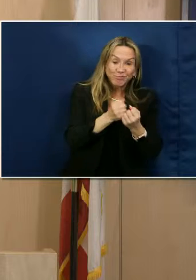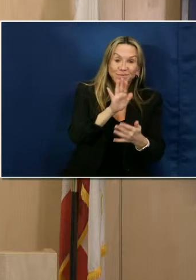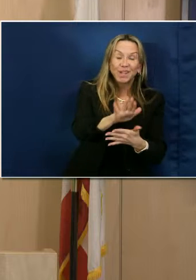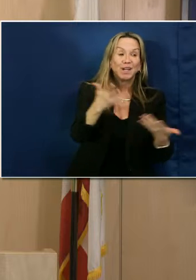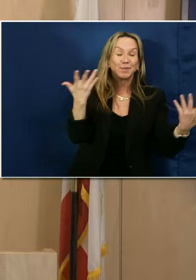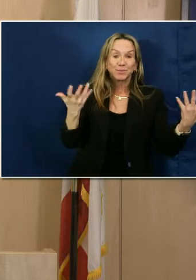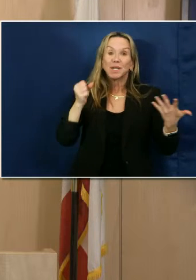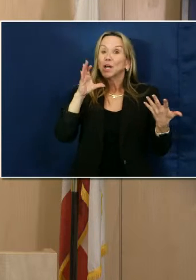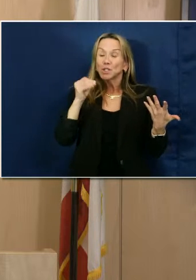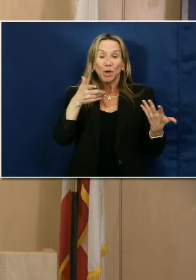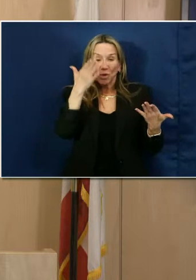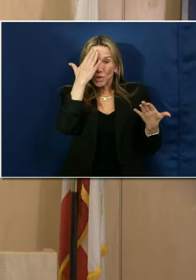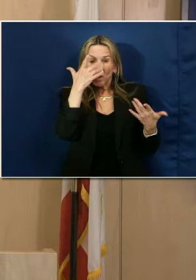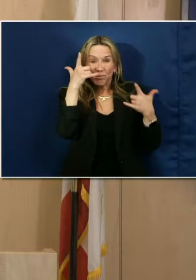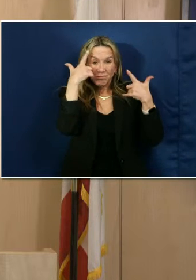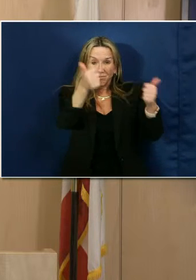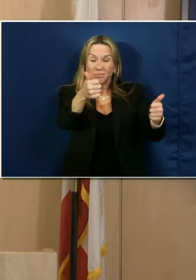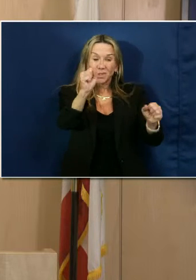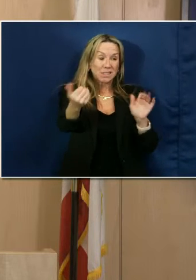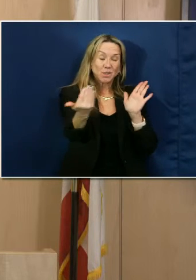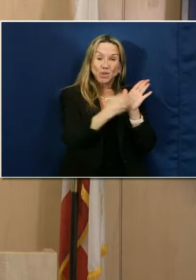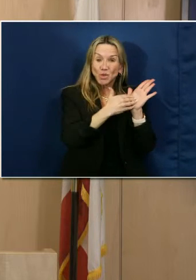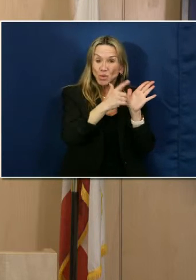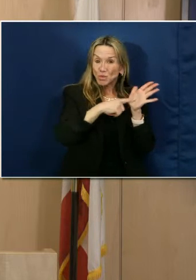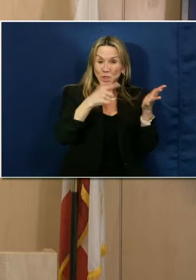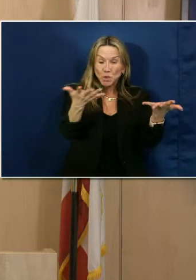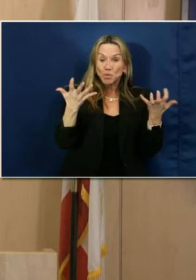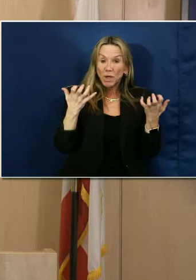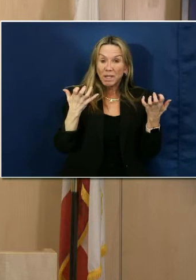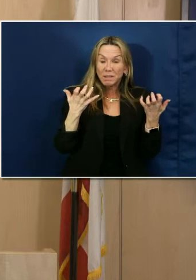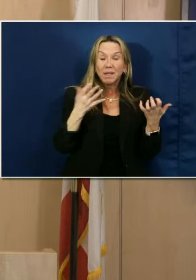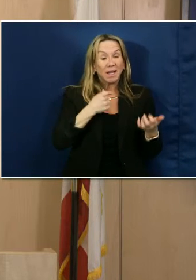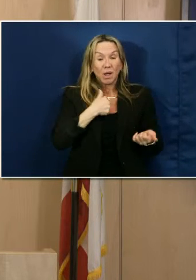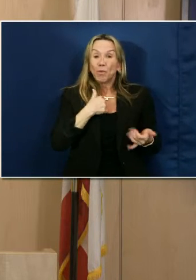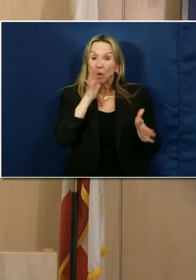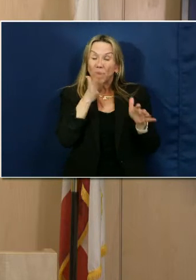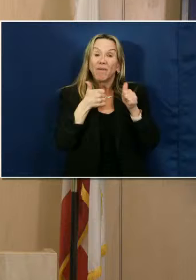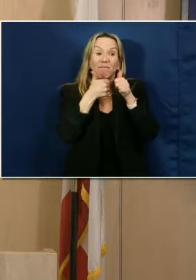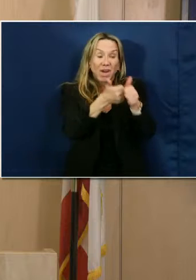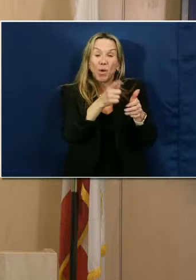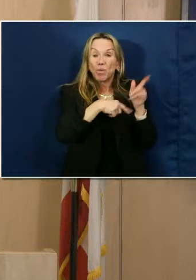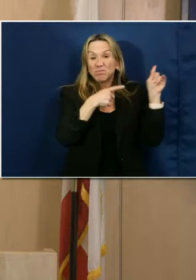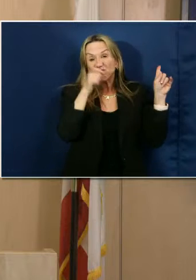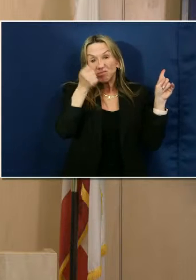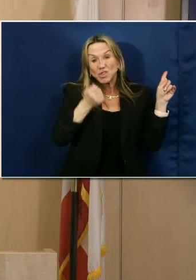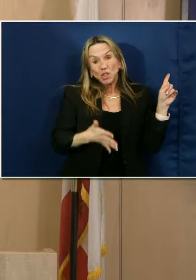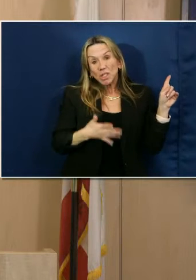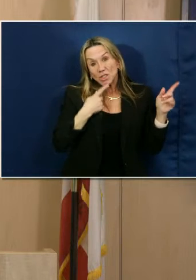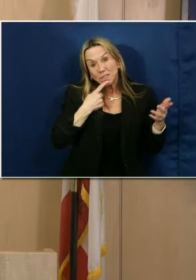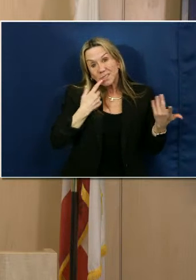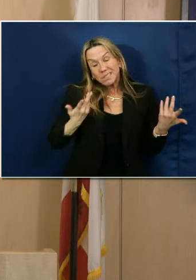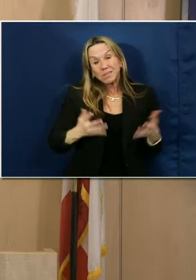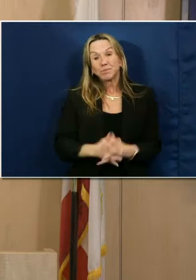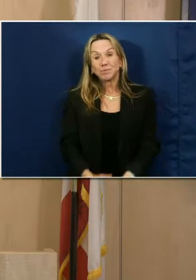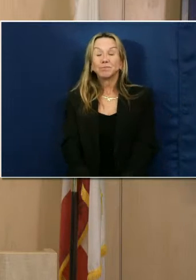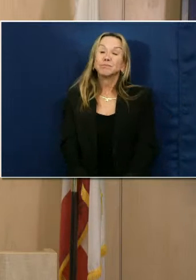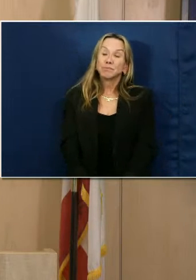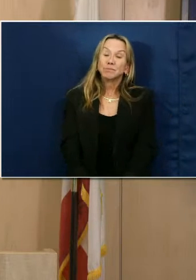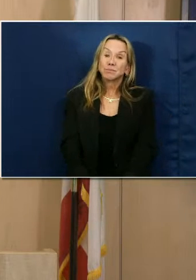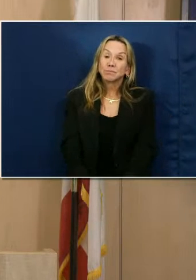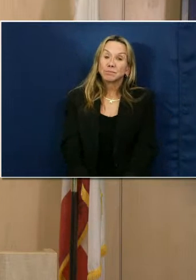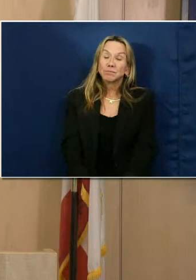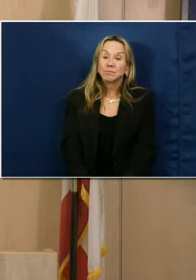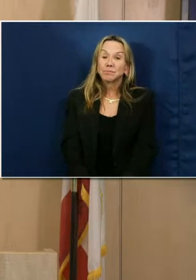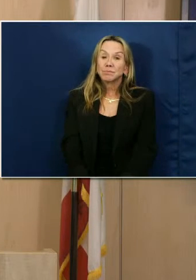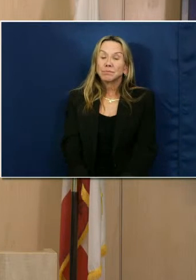certainly sue for anything they like, and we will follow the advice and guidance of judges in those instances when they weigh in. And